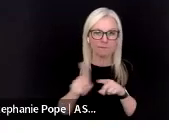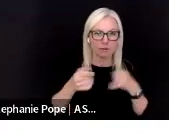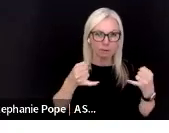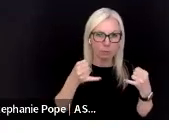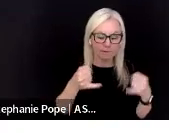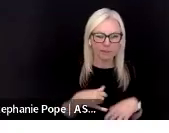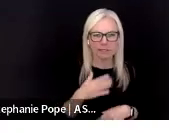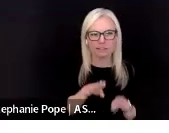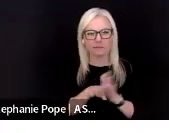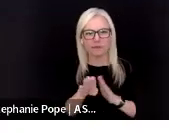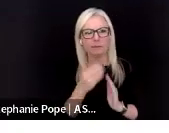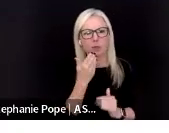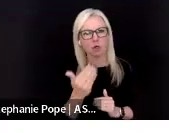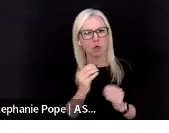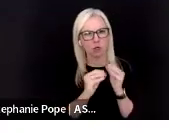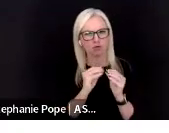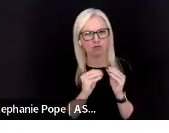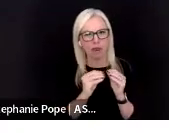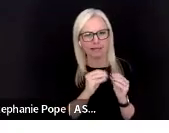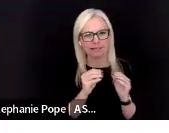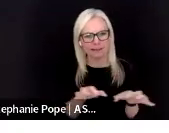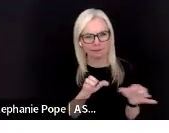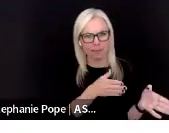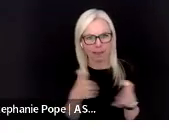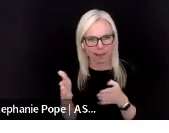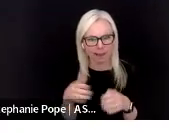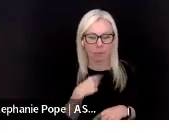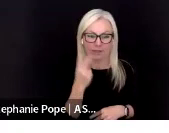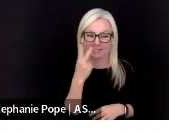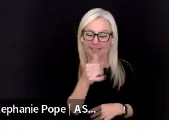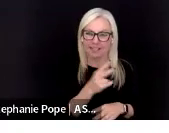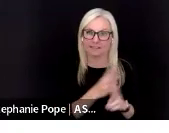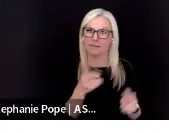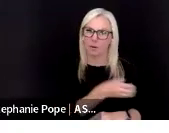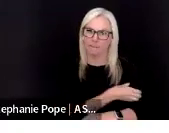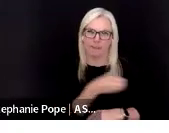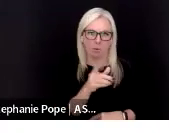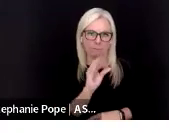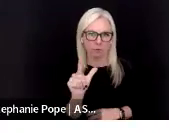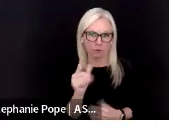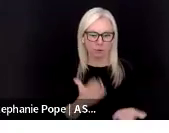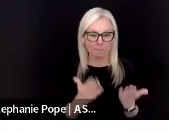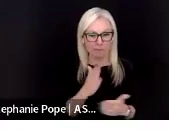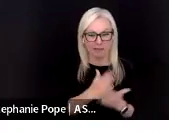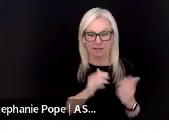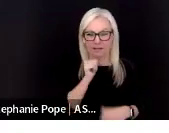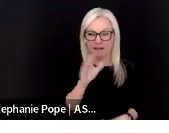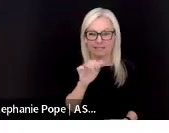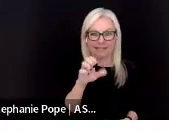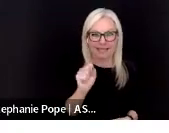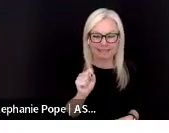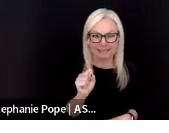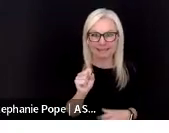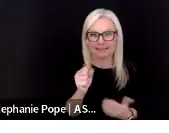good corrective action plan. That's something we view as a very powerful tool. Even on cases where we may not substantiate a case, there's